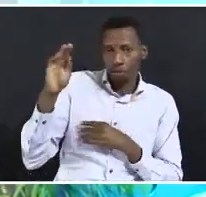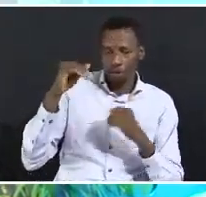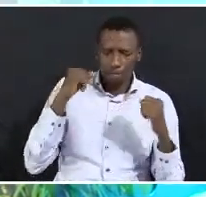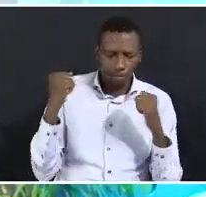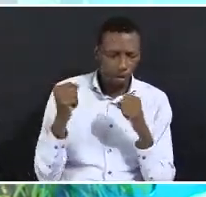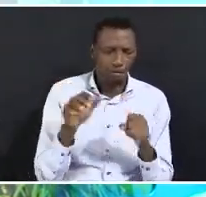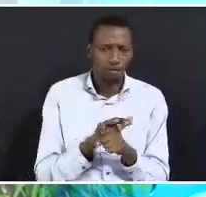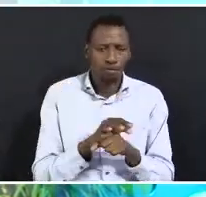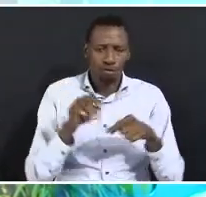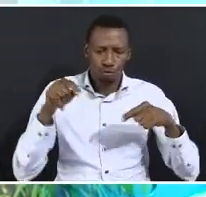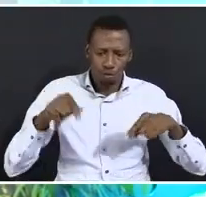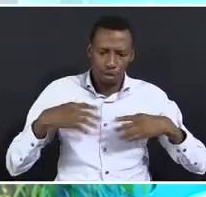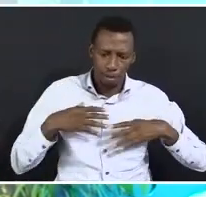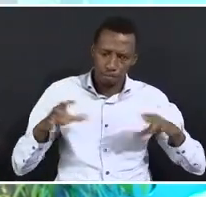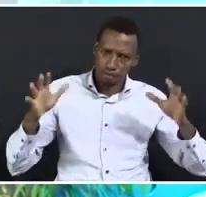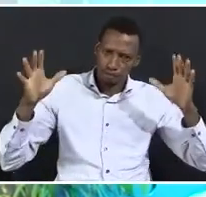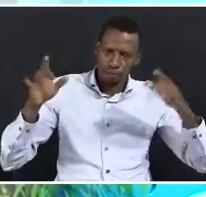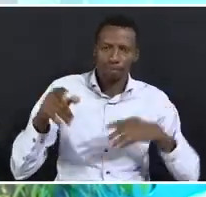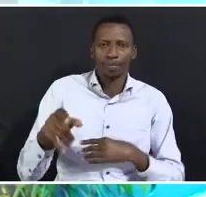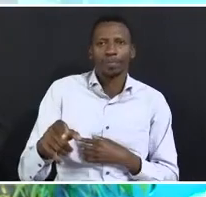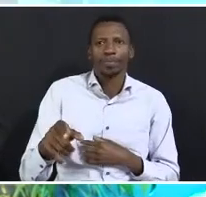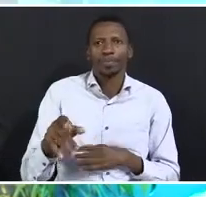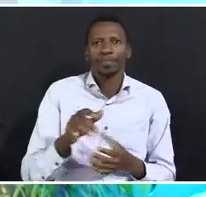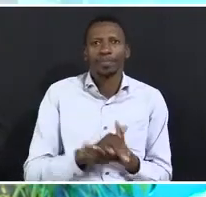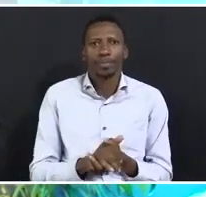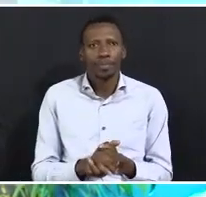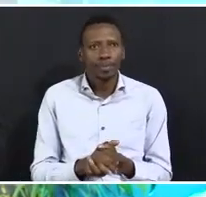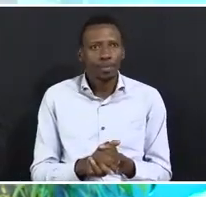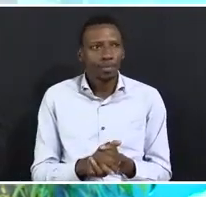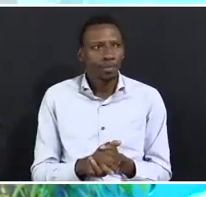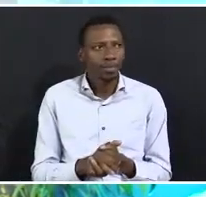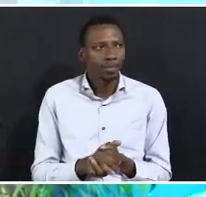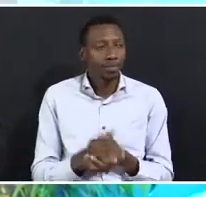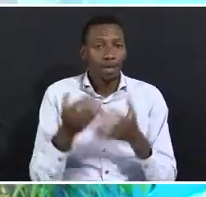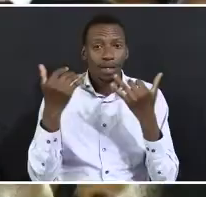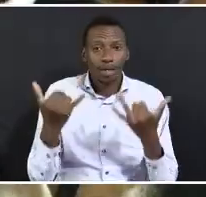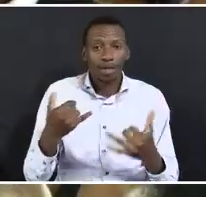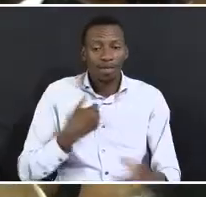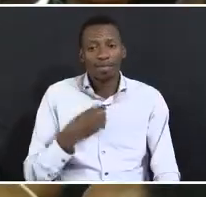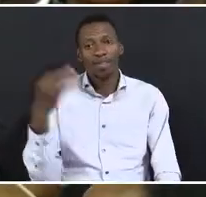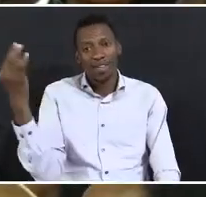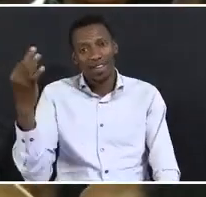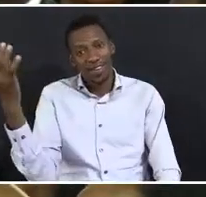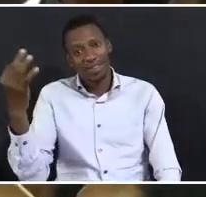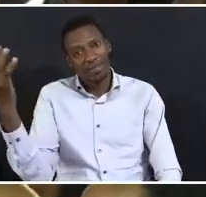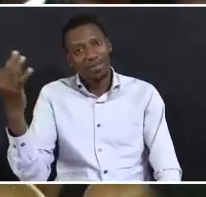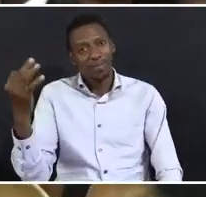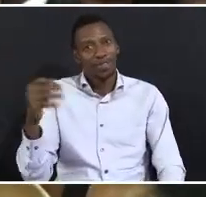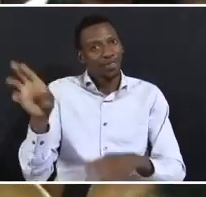are celebrated. What do you say, my friend? See, I'm preaching in English now.